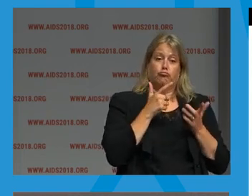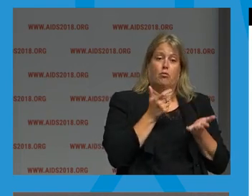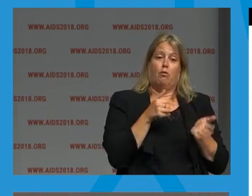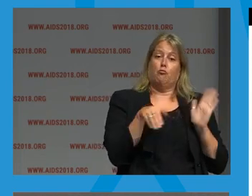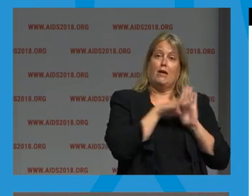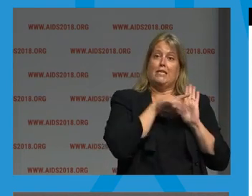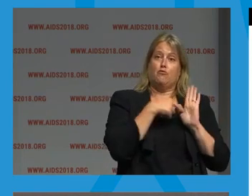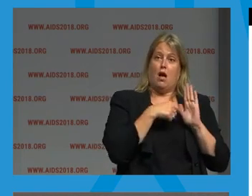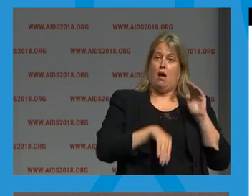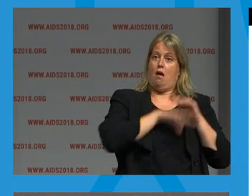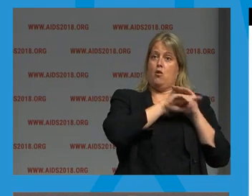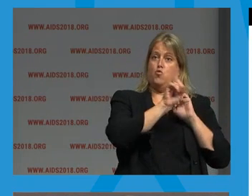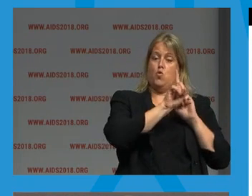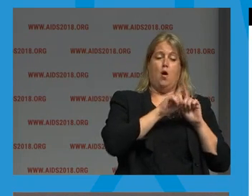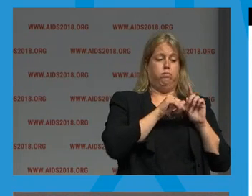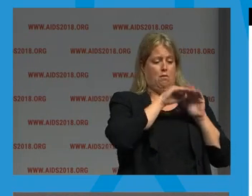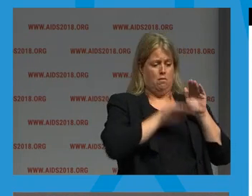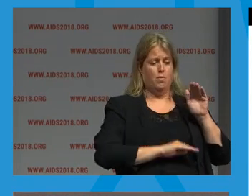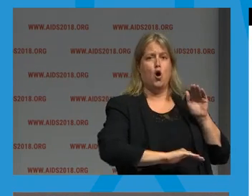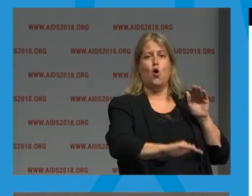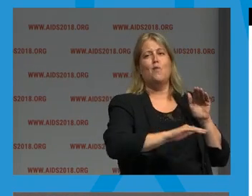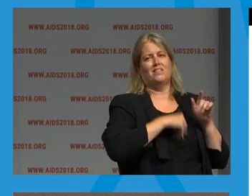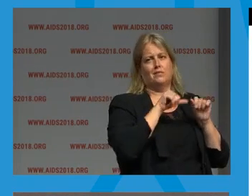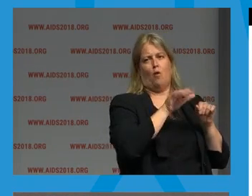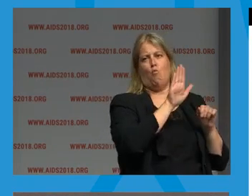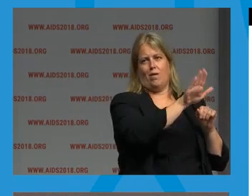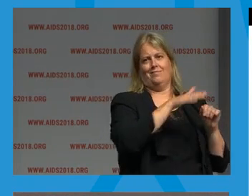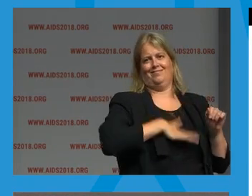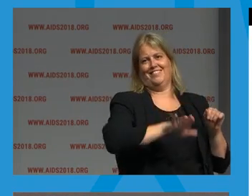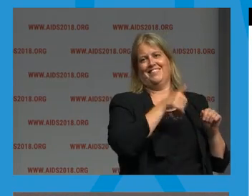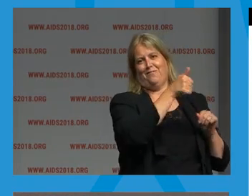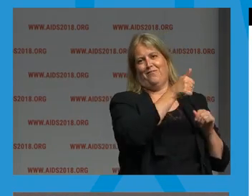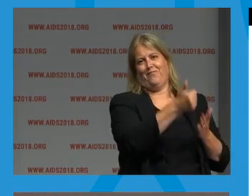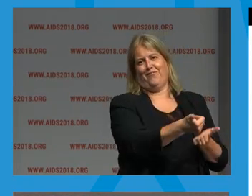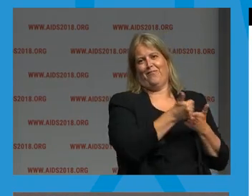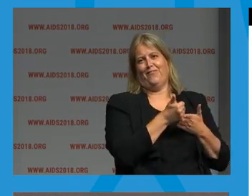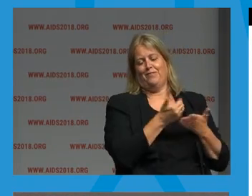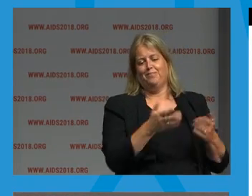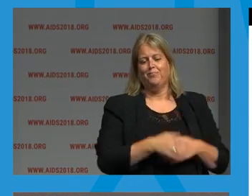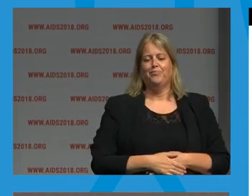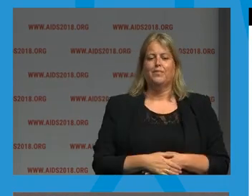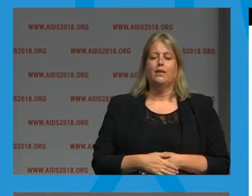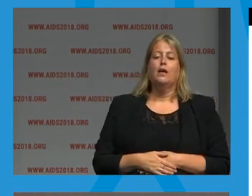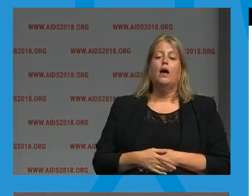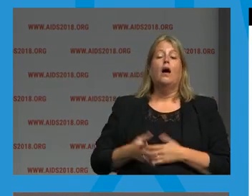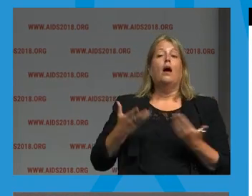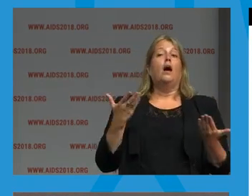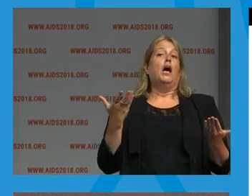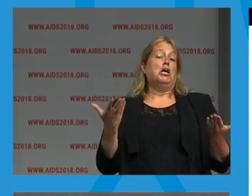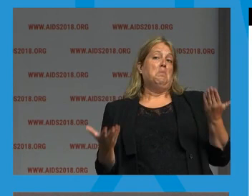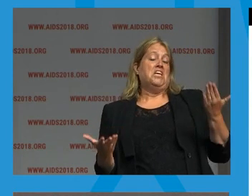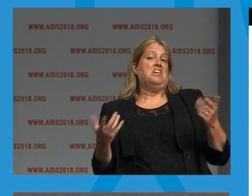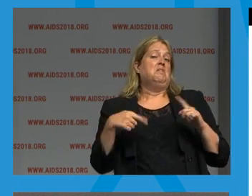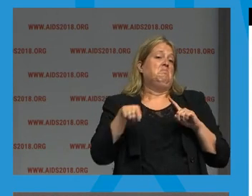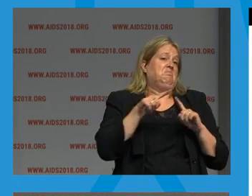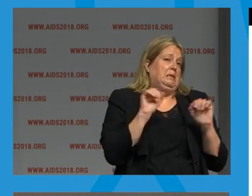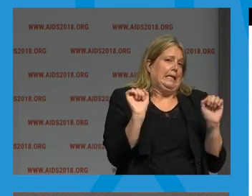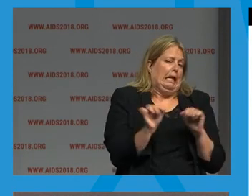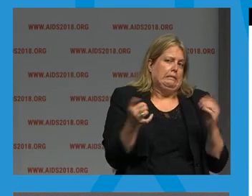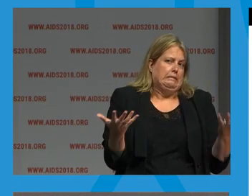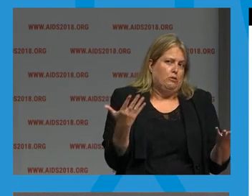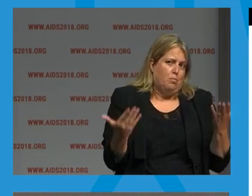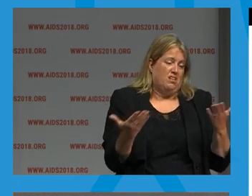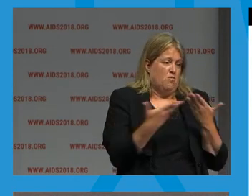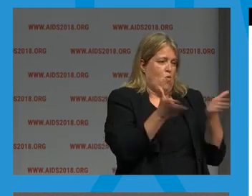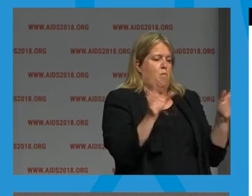restart criteria. So now what about comparing it, since we couldn't say anything about that, since it